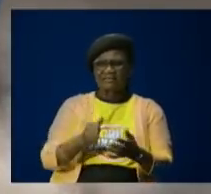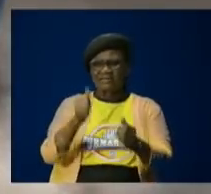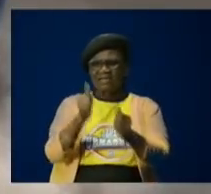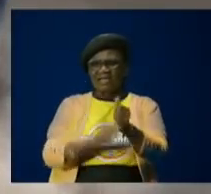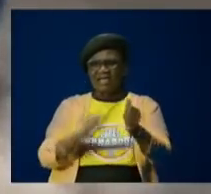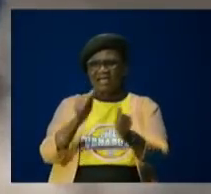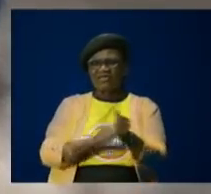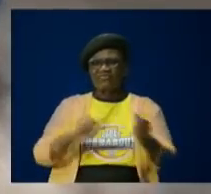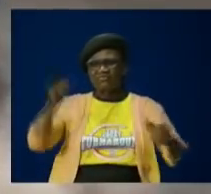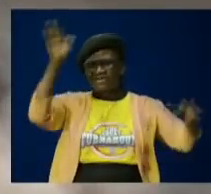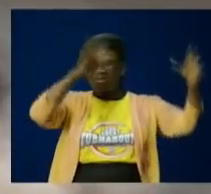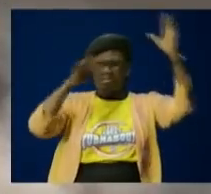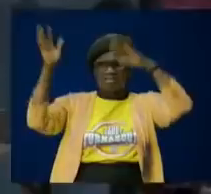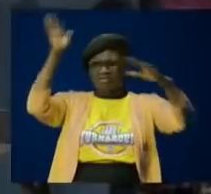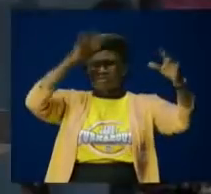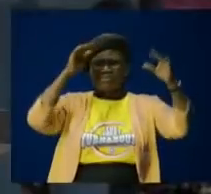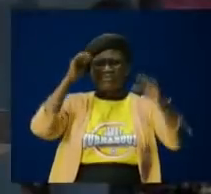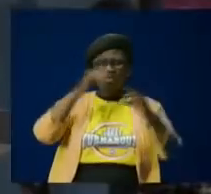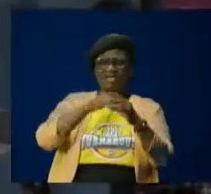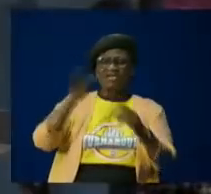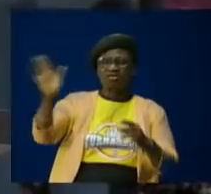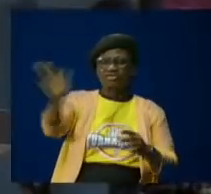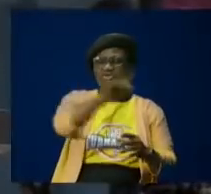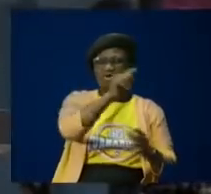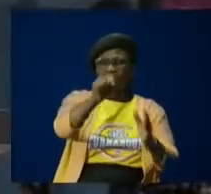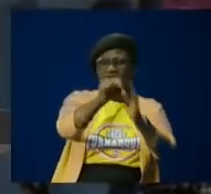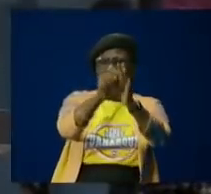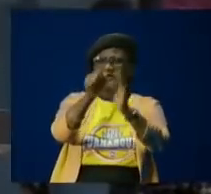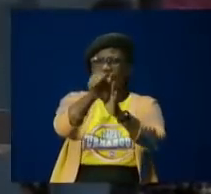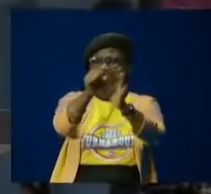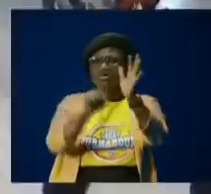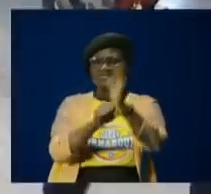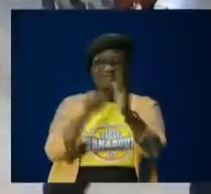Every storm in your state will end tonight.